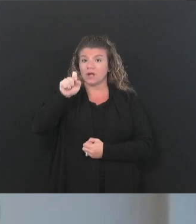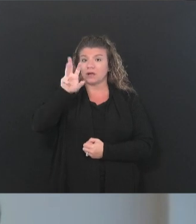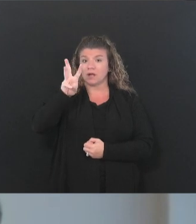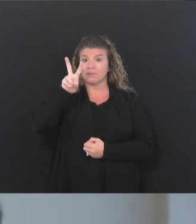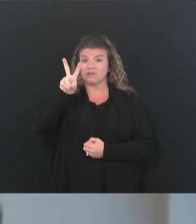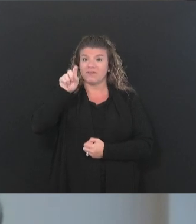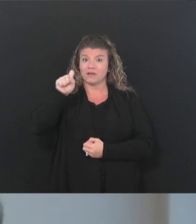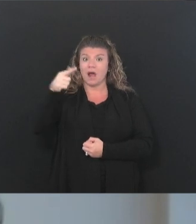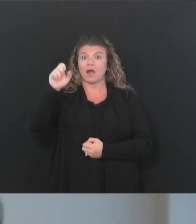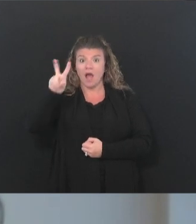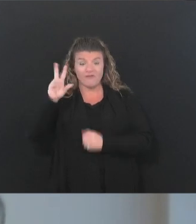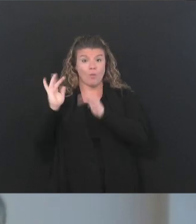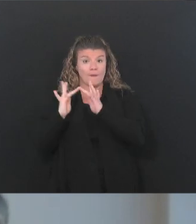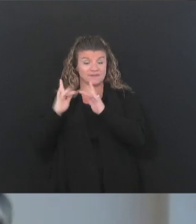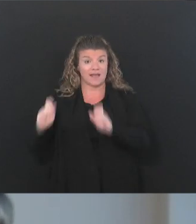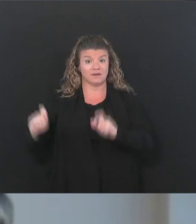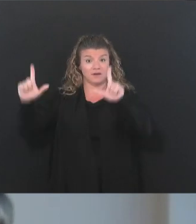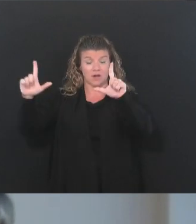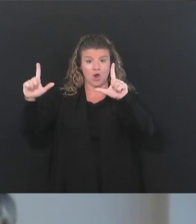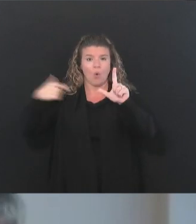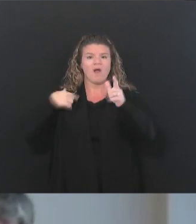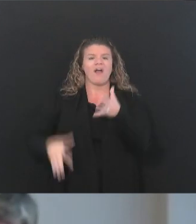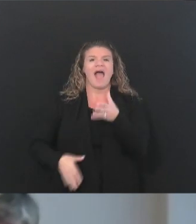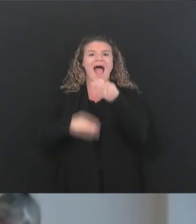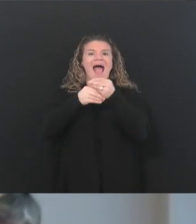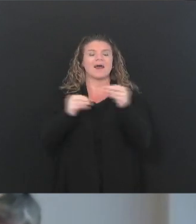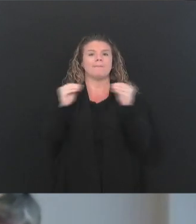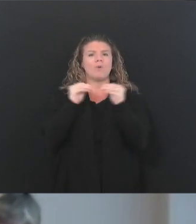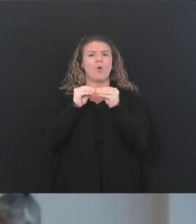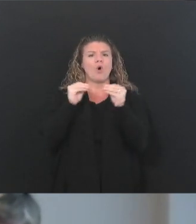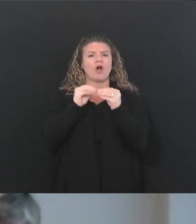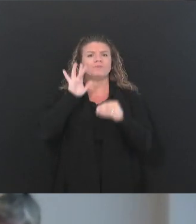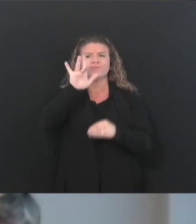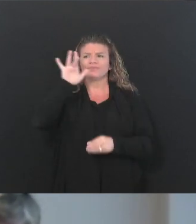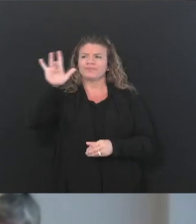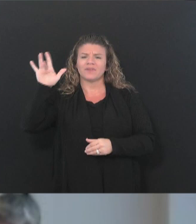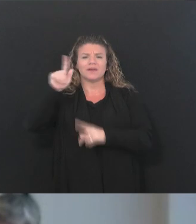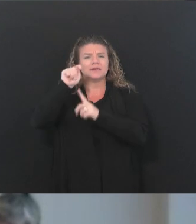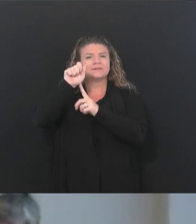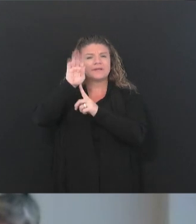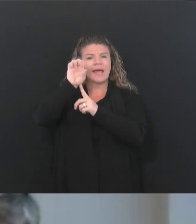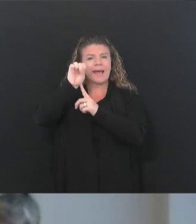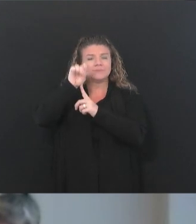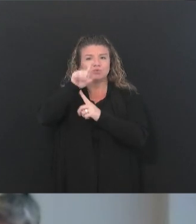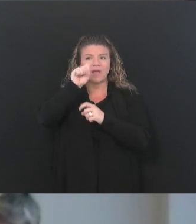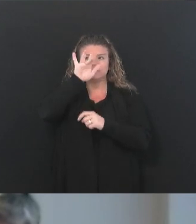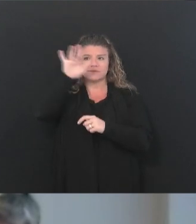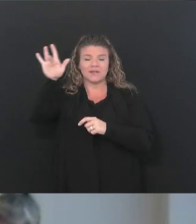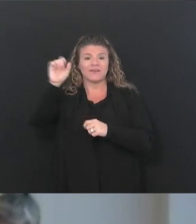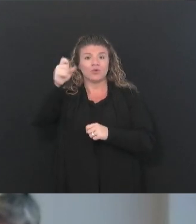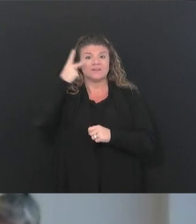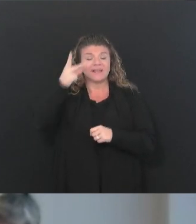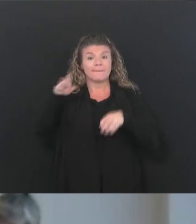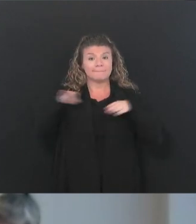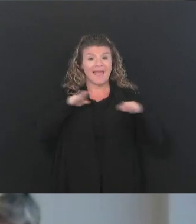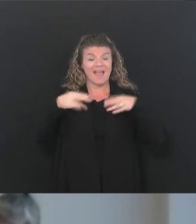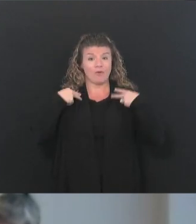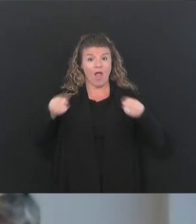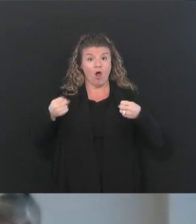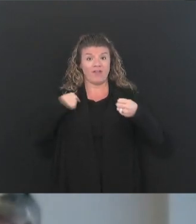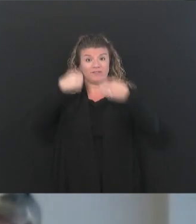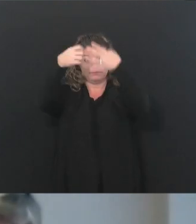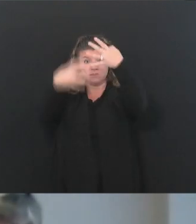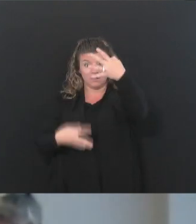www.coronavirus.wv.gov website, we've added some additional tabs. We've added under the behavioral health tab, guidance